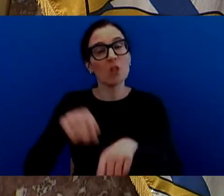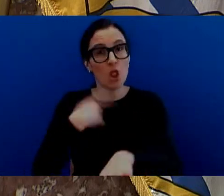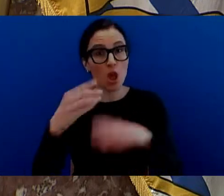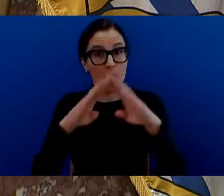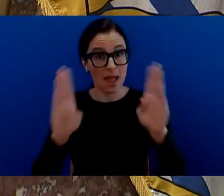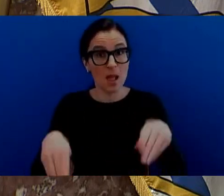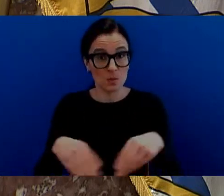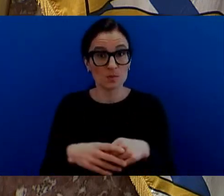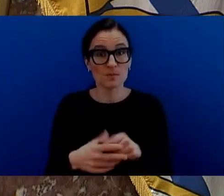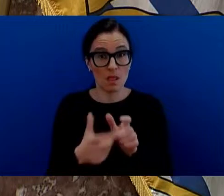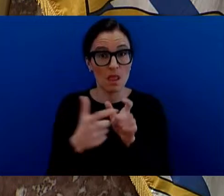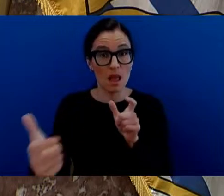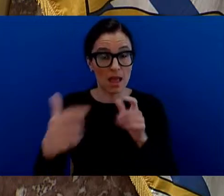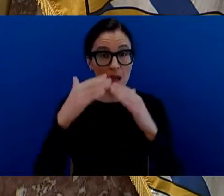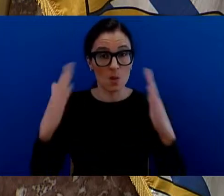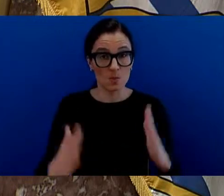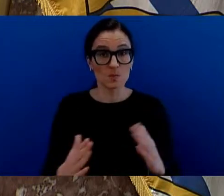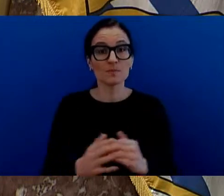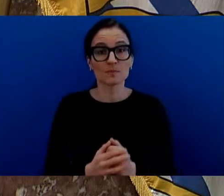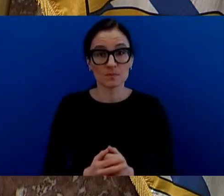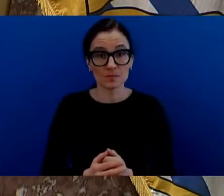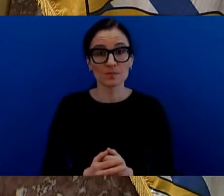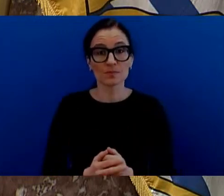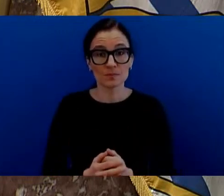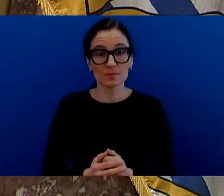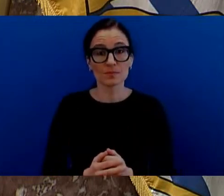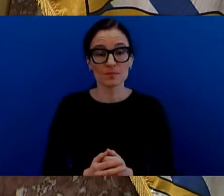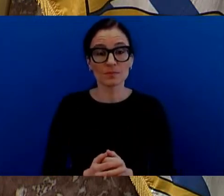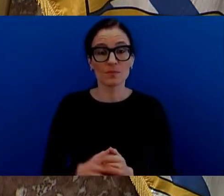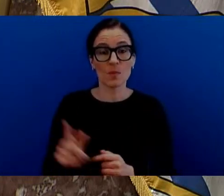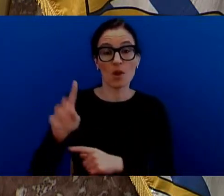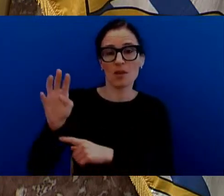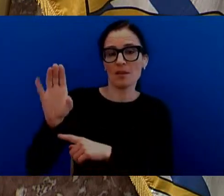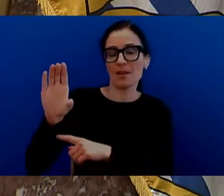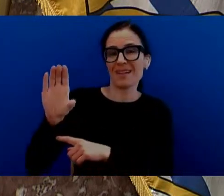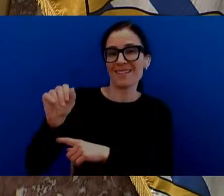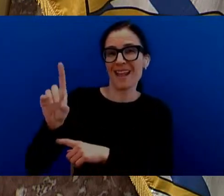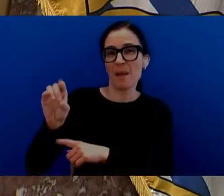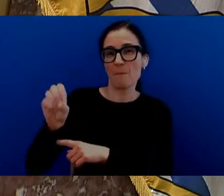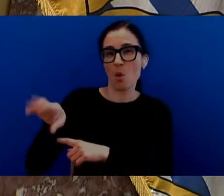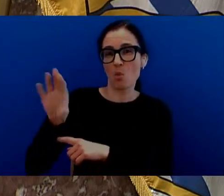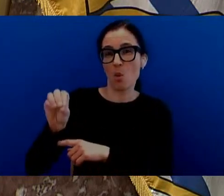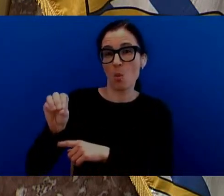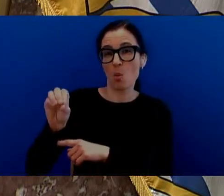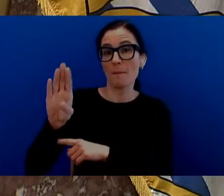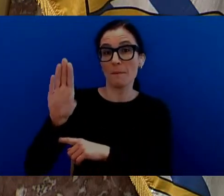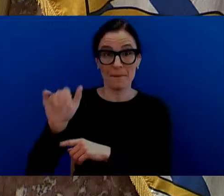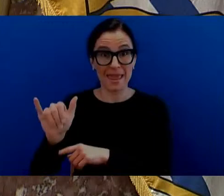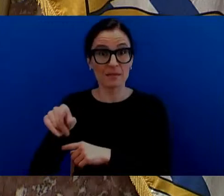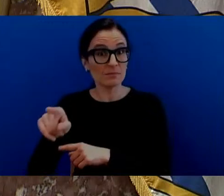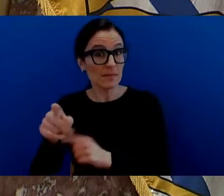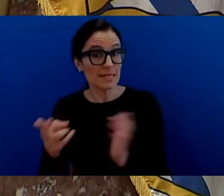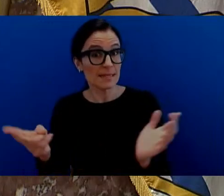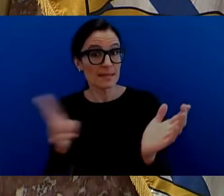Chithlam was a signatory to the Douglas Treaty, signed in 1851.